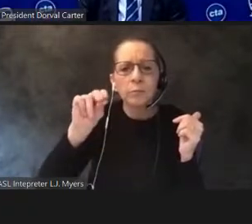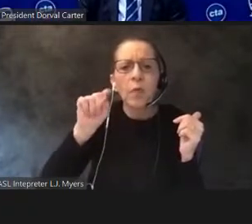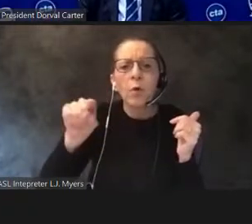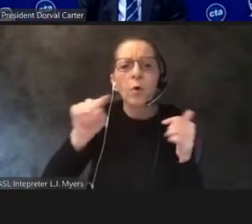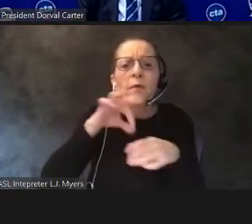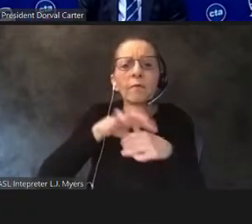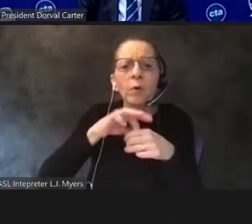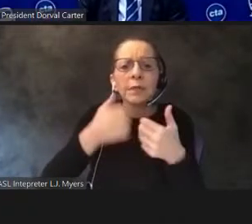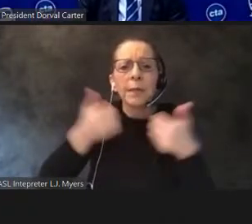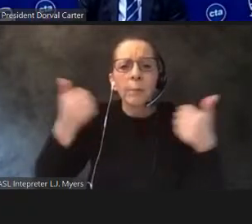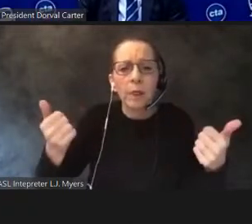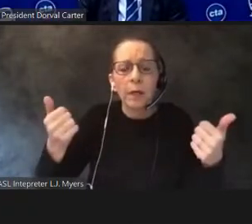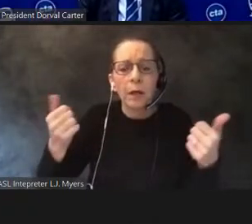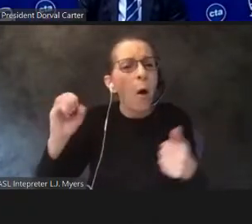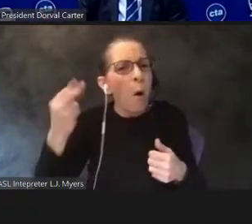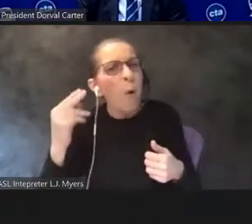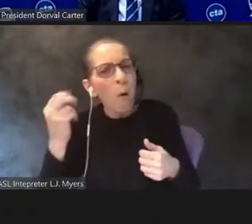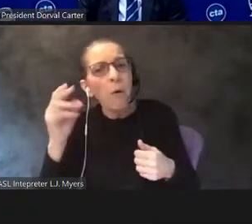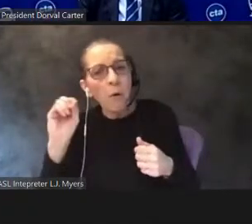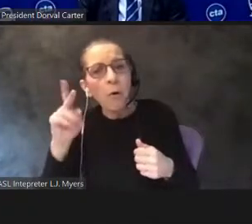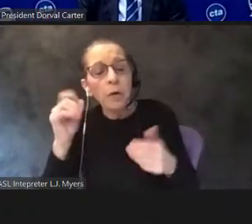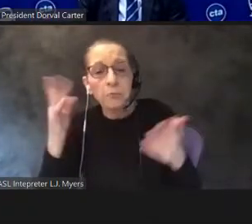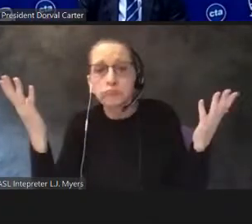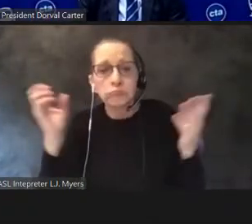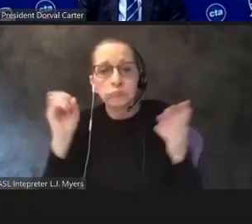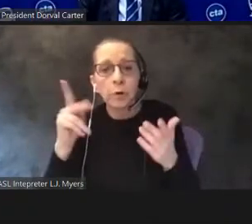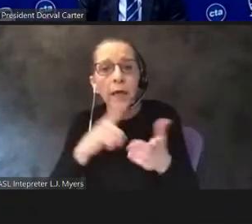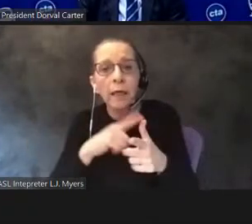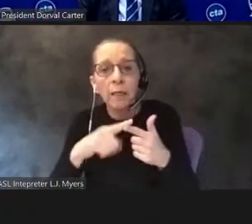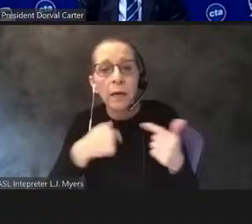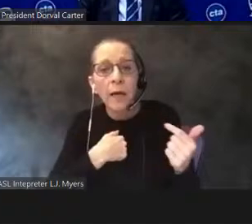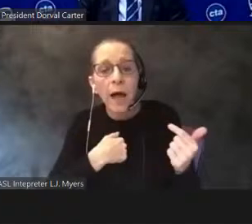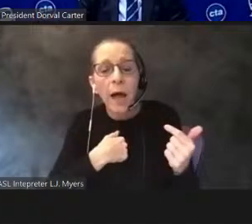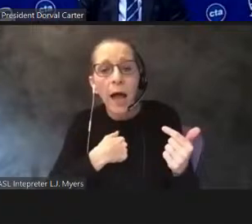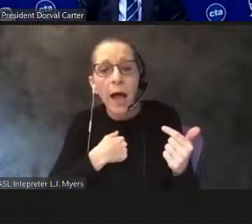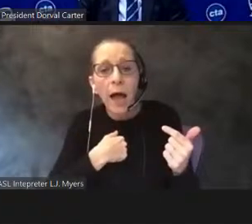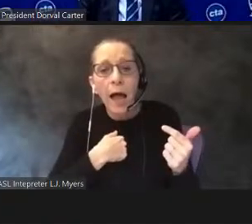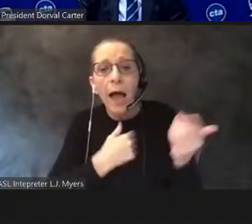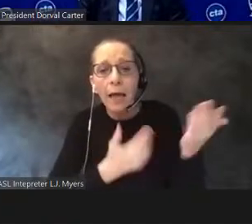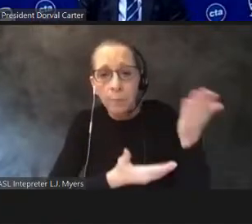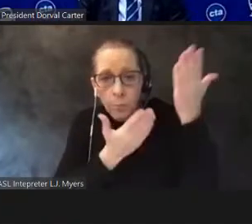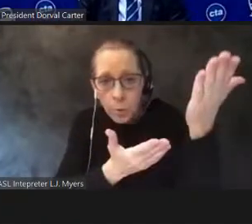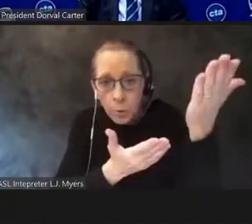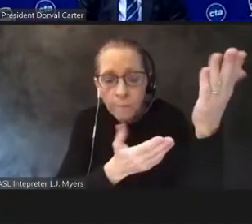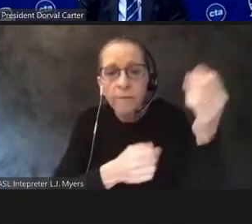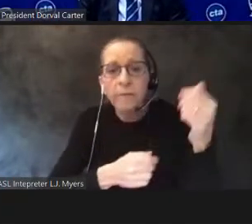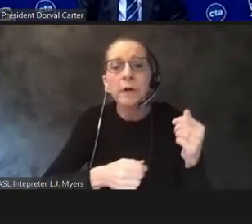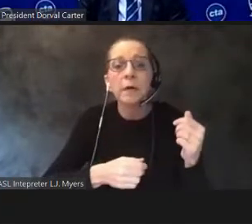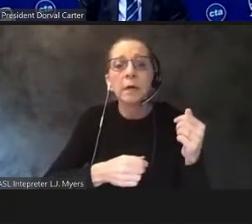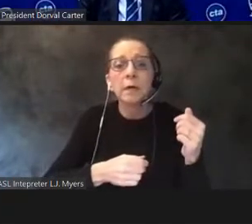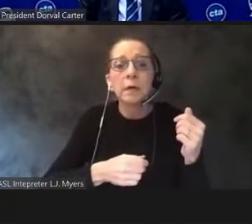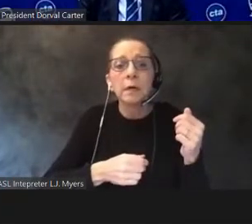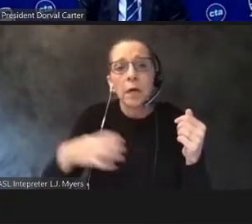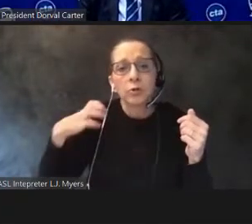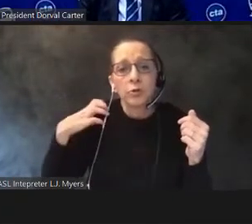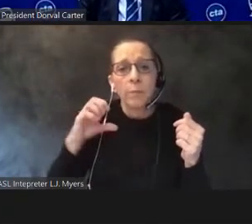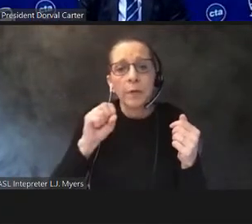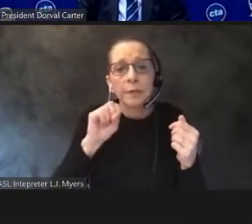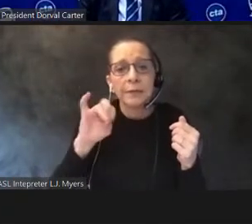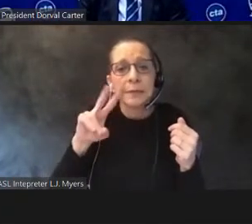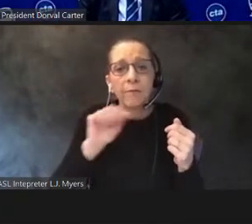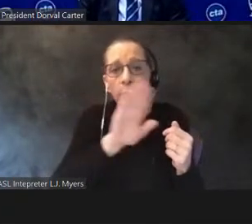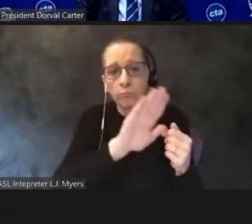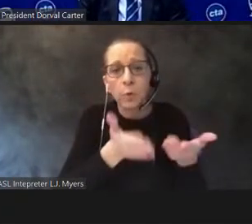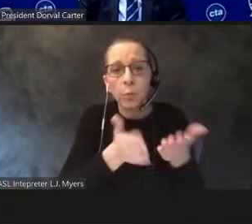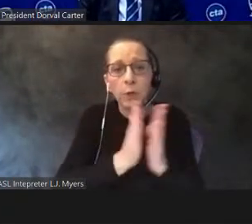voted separately. Oh, I see, okay. In that case, I still move on Chairman Silva's request